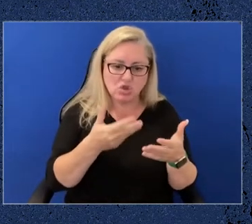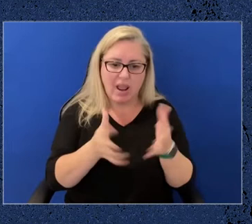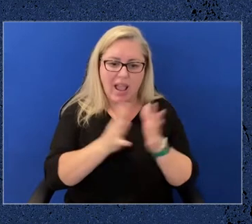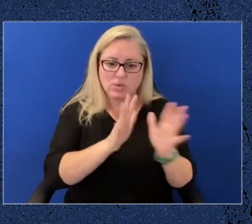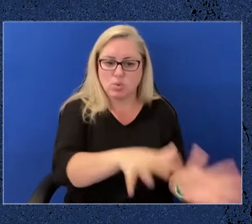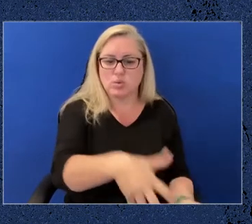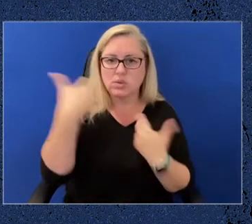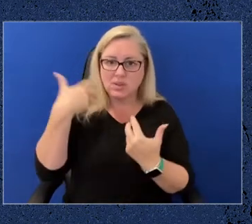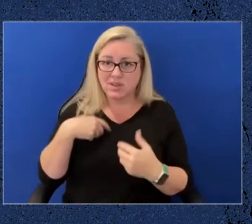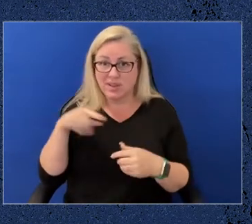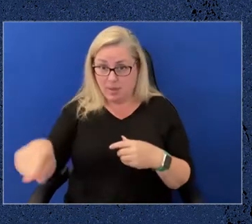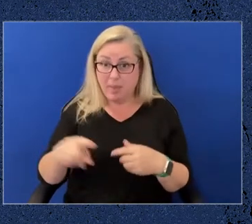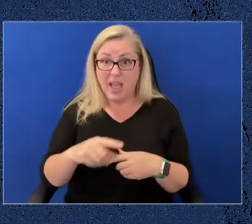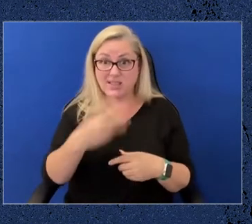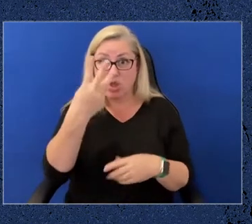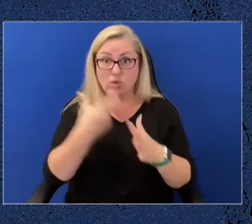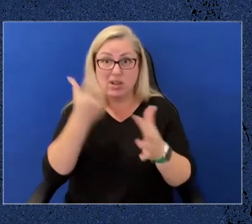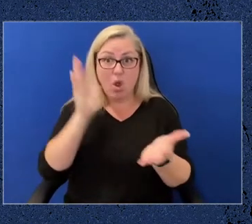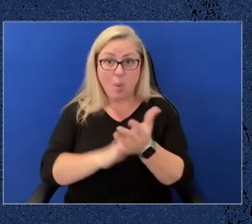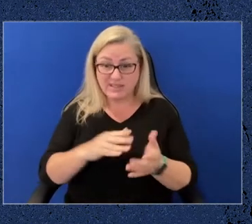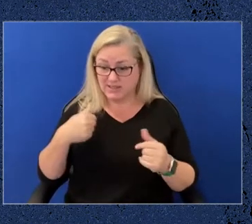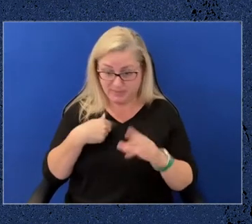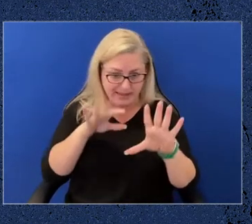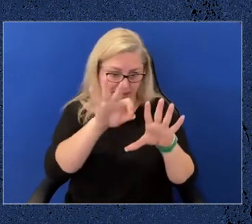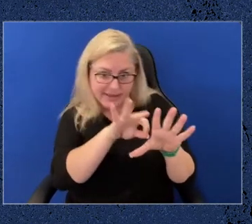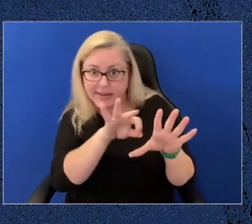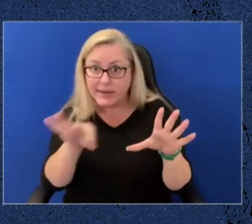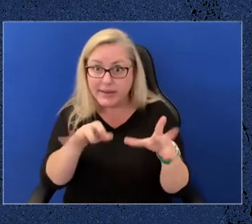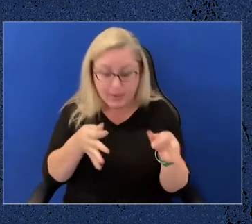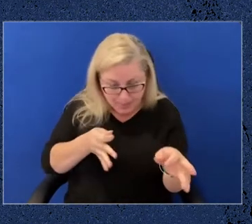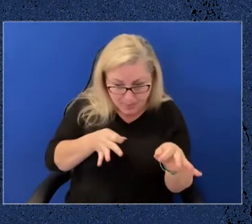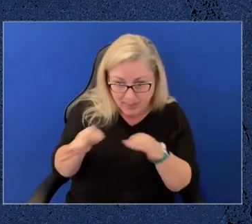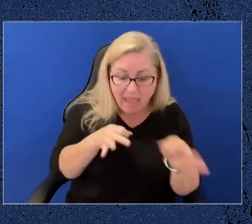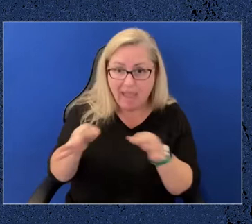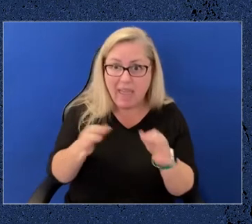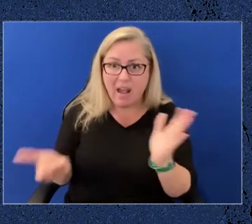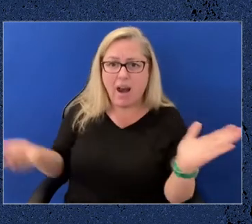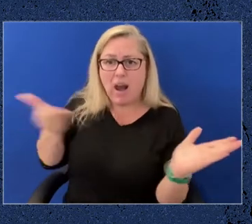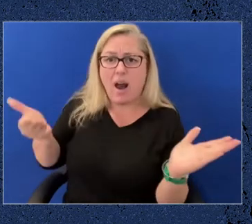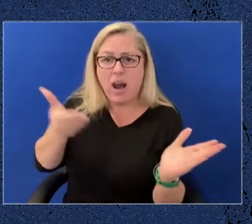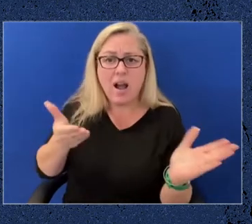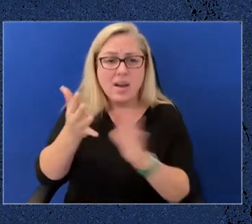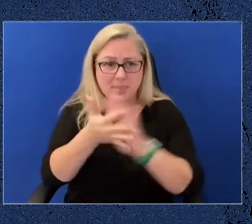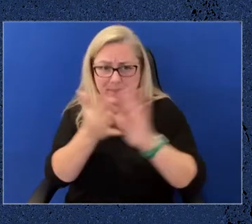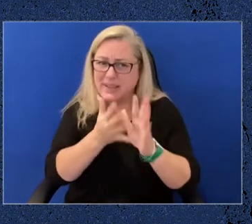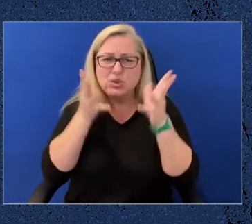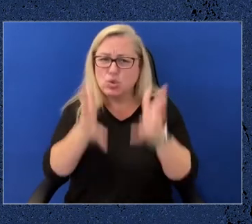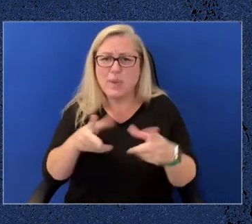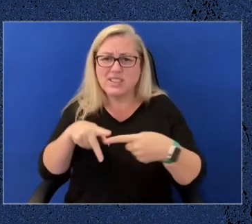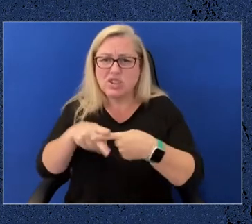next 3 km of the creek's course is just another example of over-engineering.